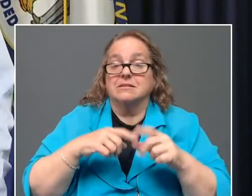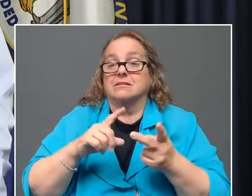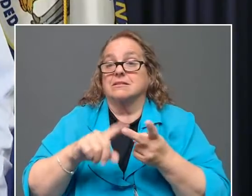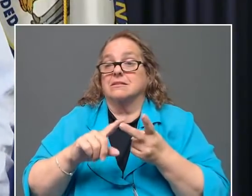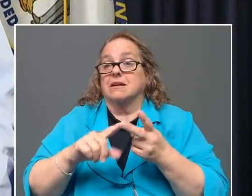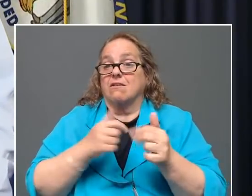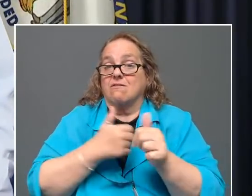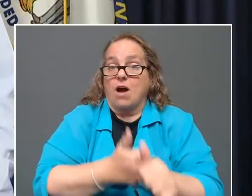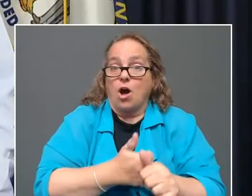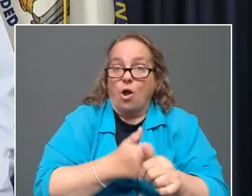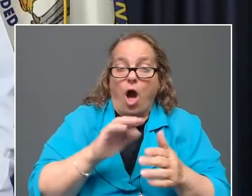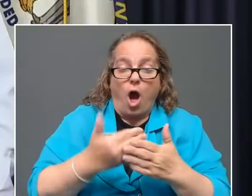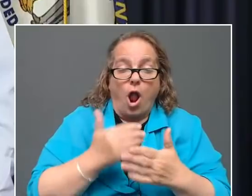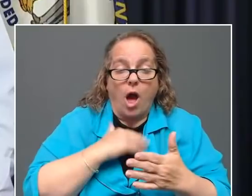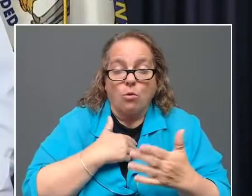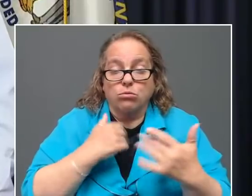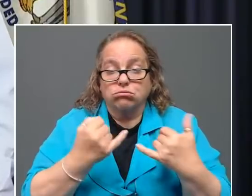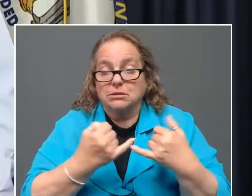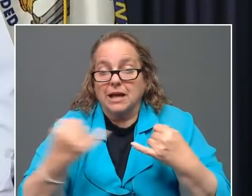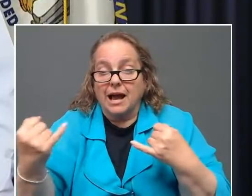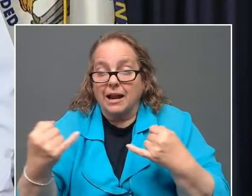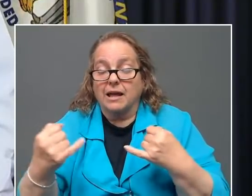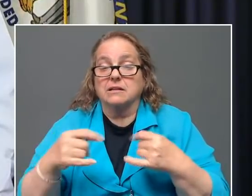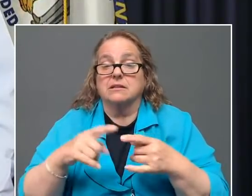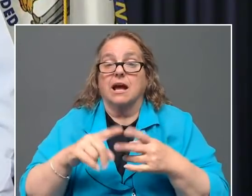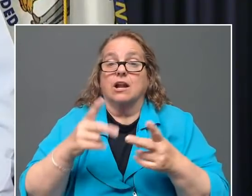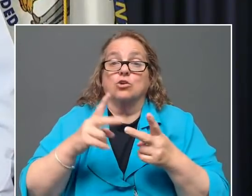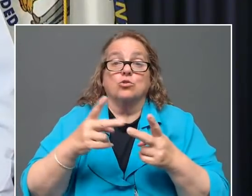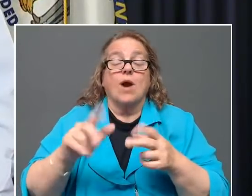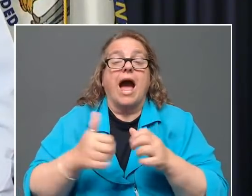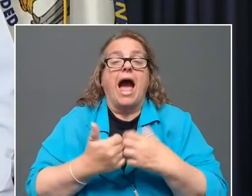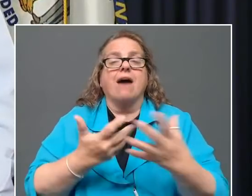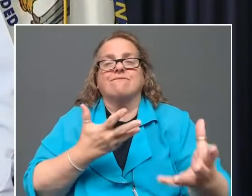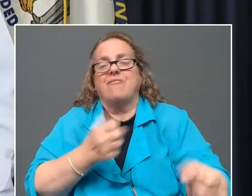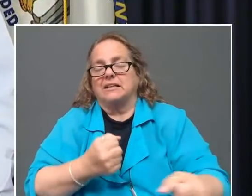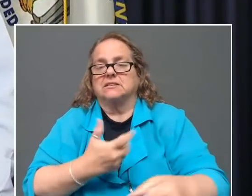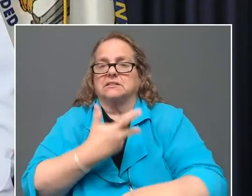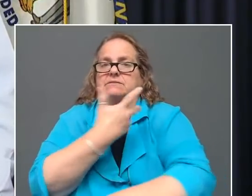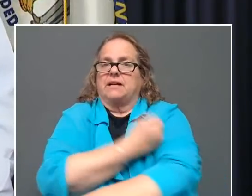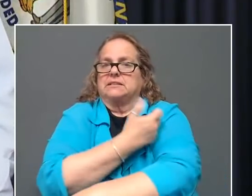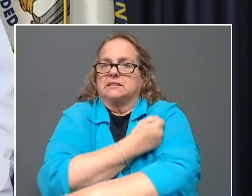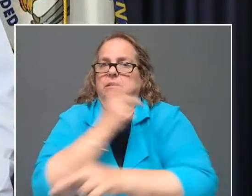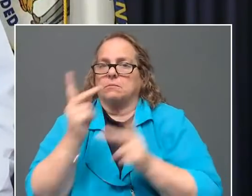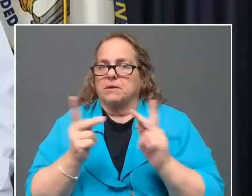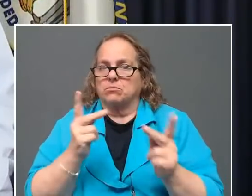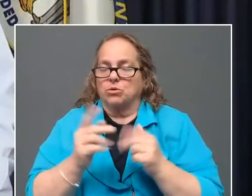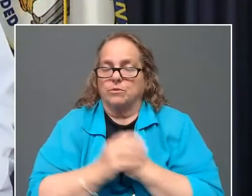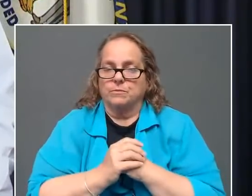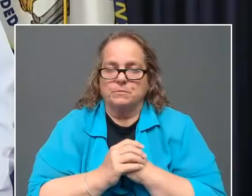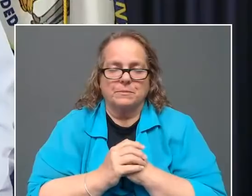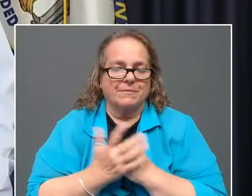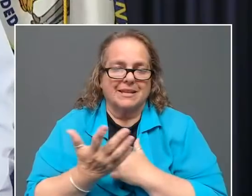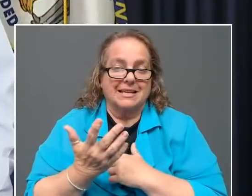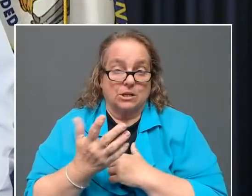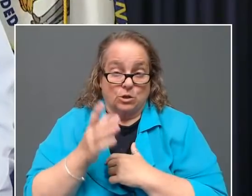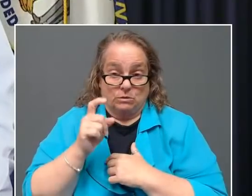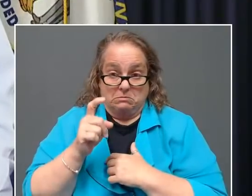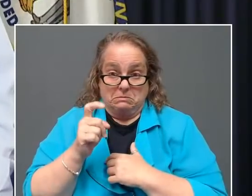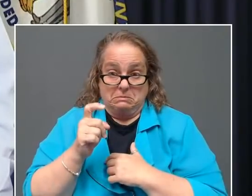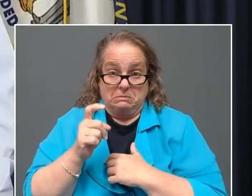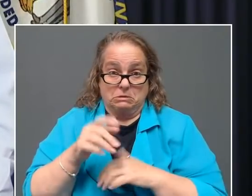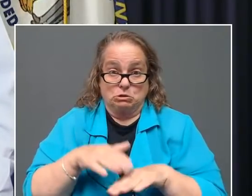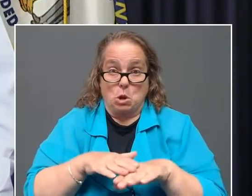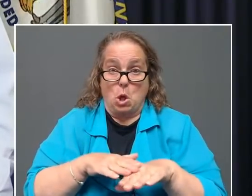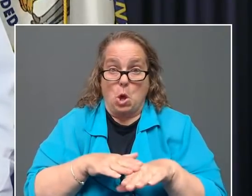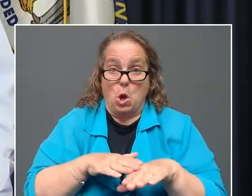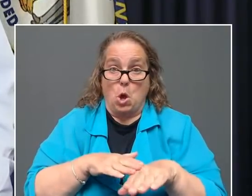quickly we can vaccinate everybody. Too early to see if we have a stalling in vaccinations. I think a lot of people traveled